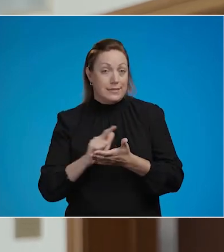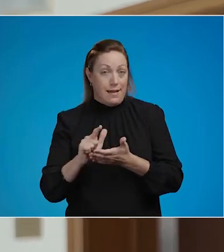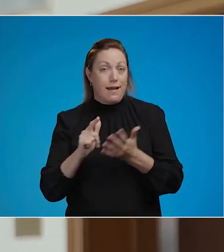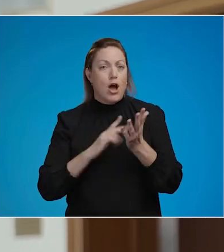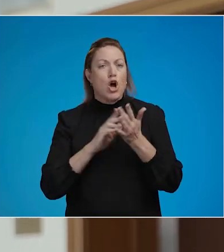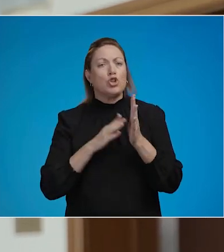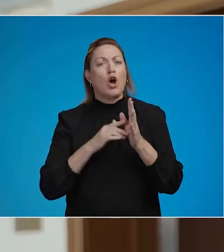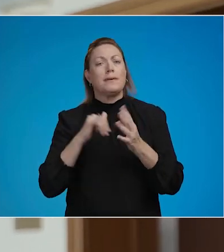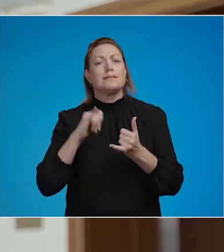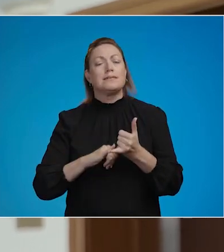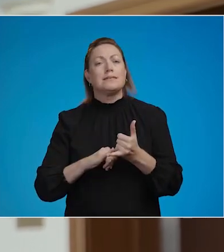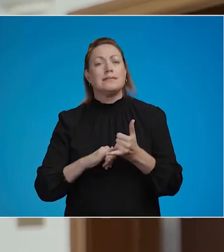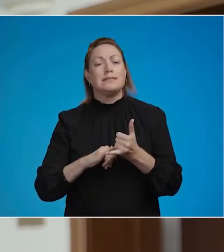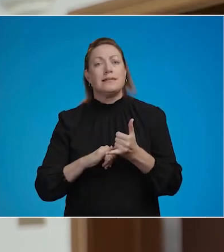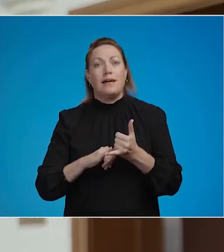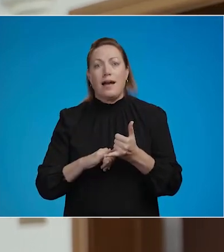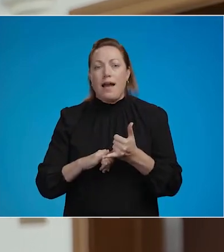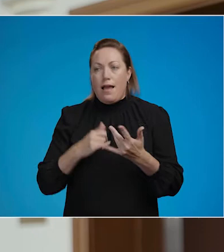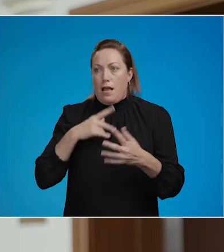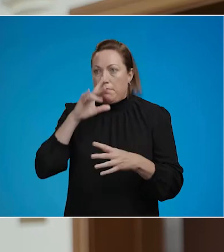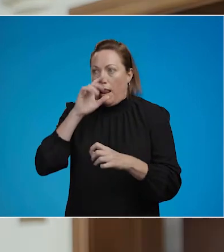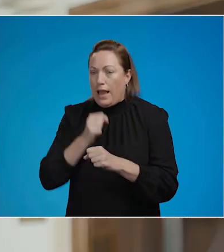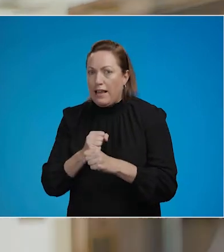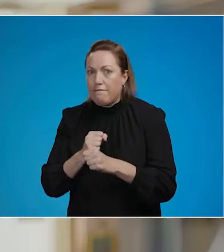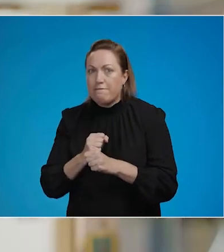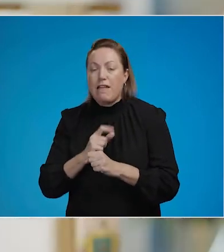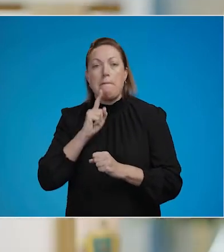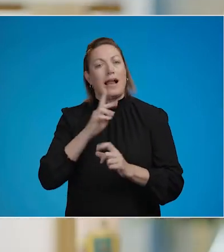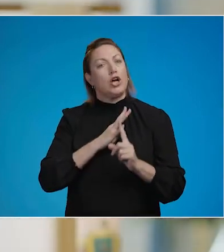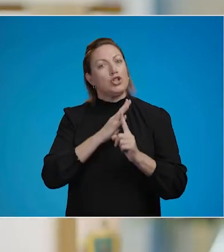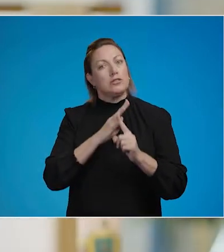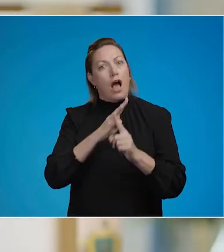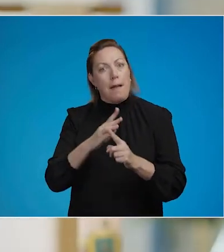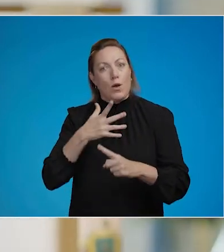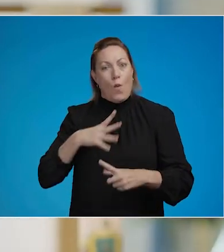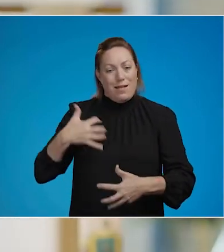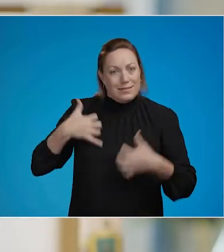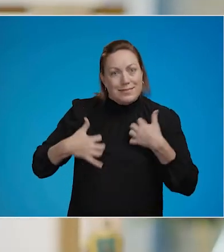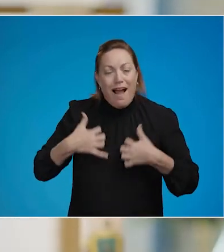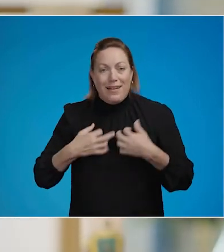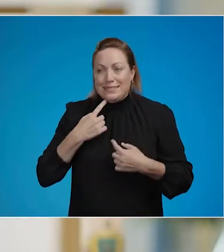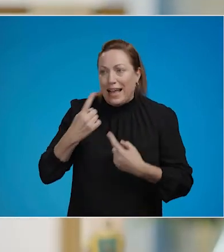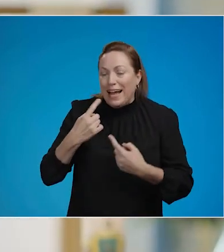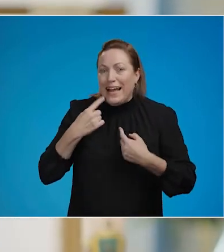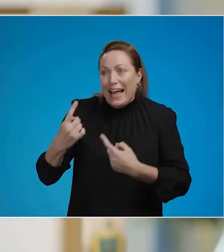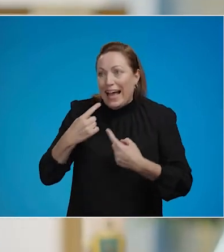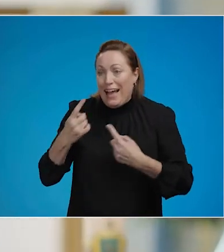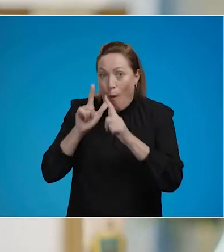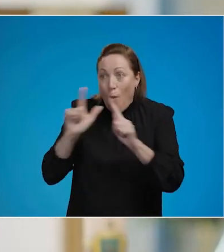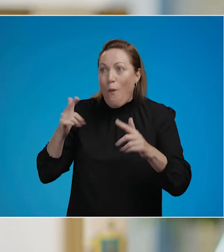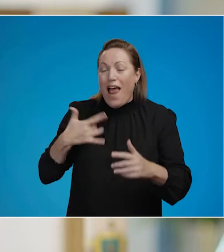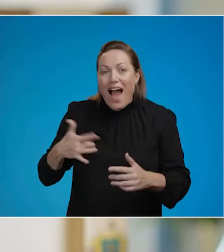eight days later, naturally enough, they're so full of joy. Thomas, guess what happened? You would never believe this.